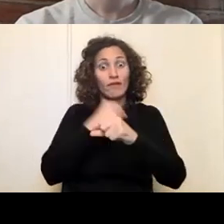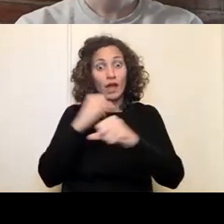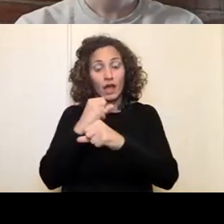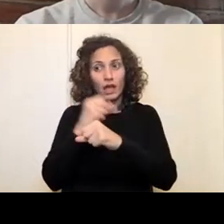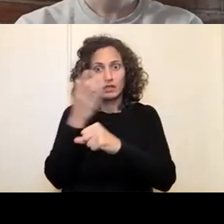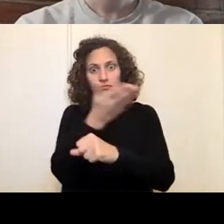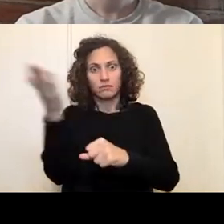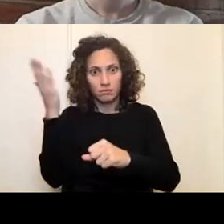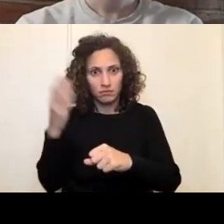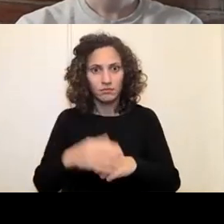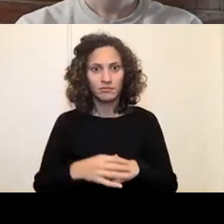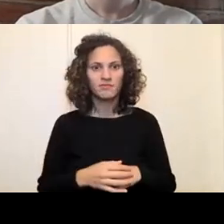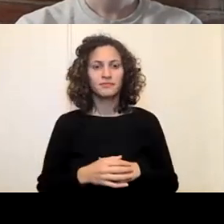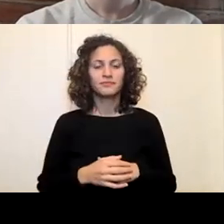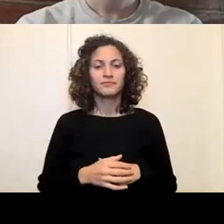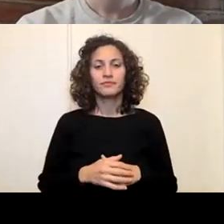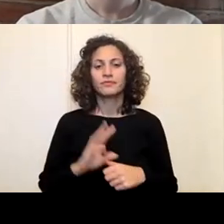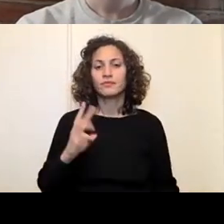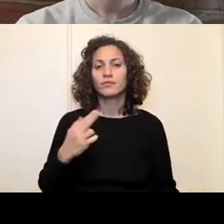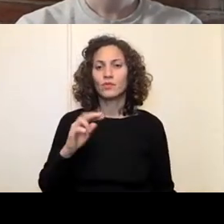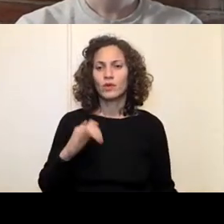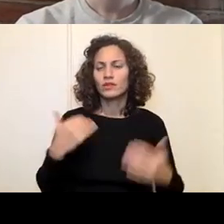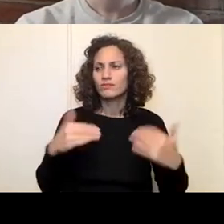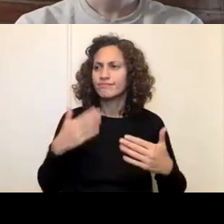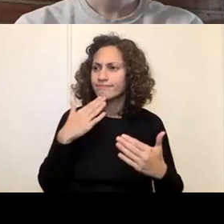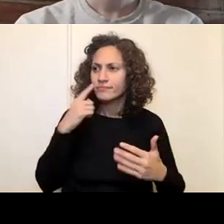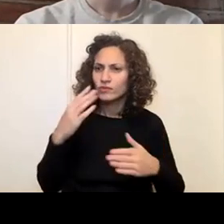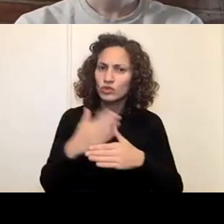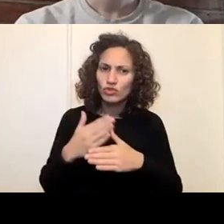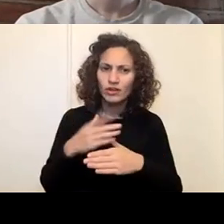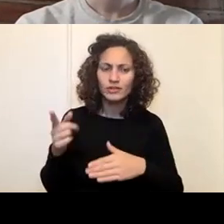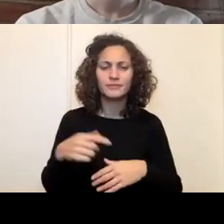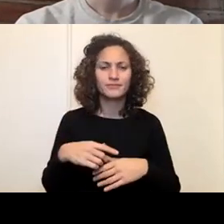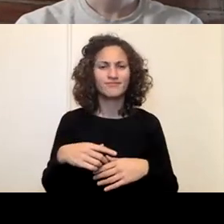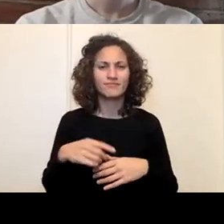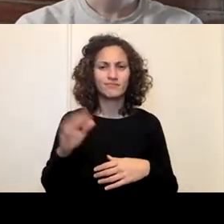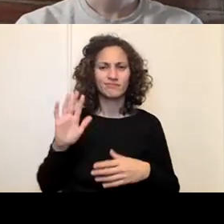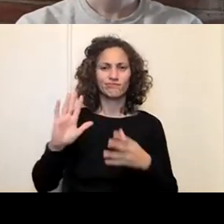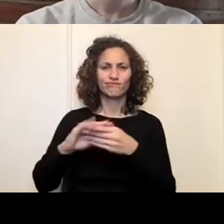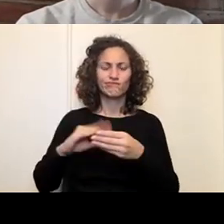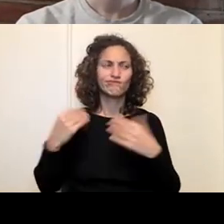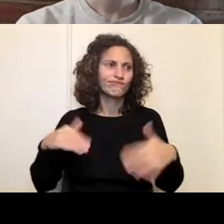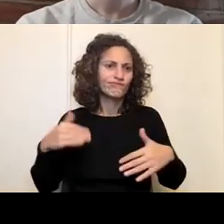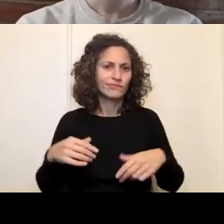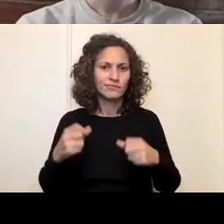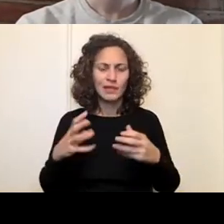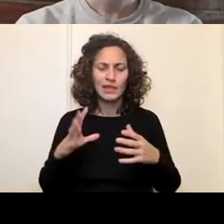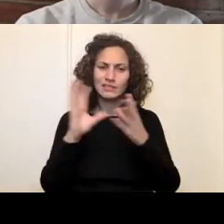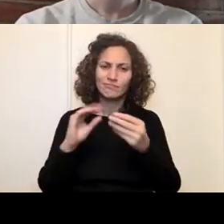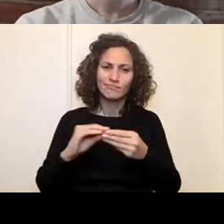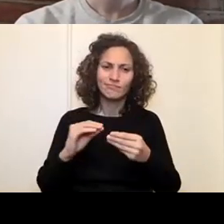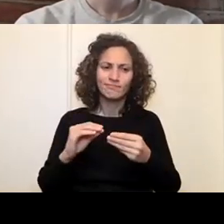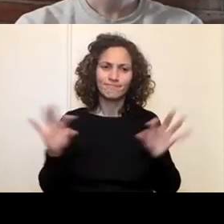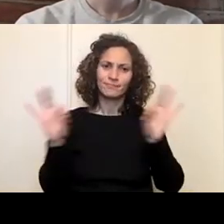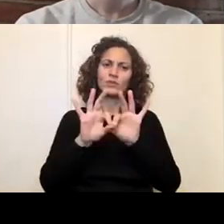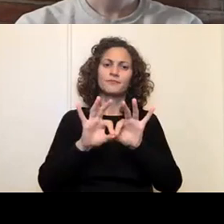Thank you for sharing that, Emerson. There's so much to say about that, and